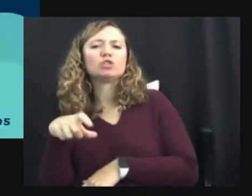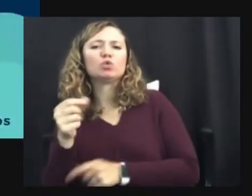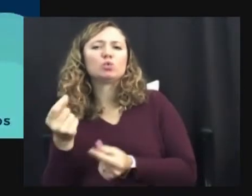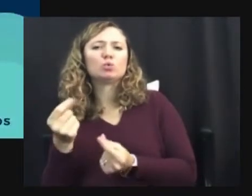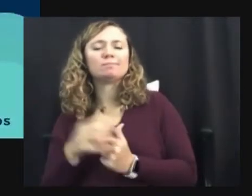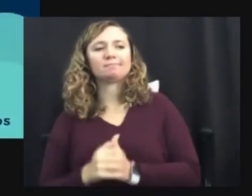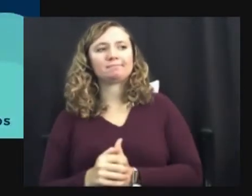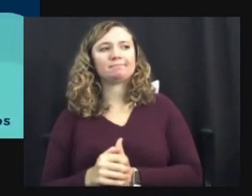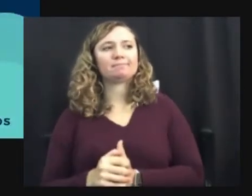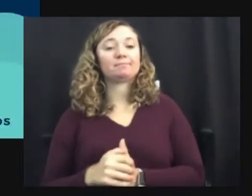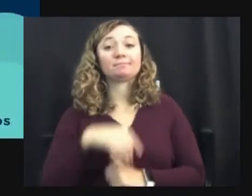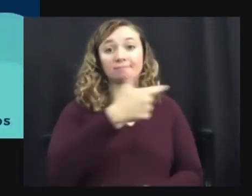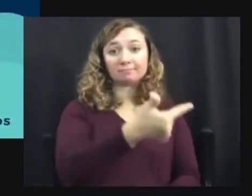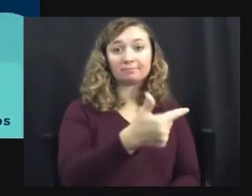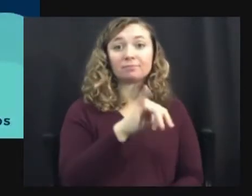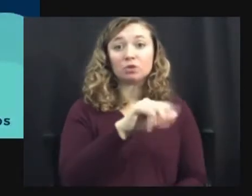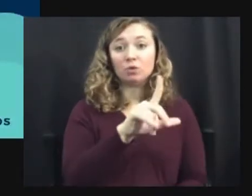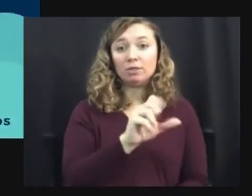Jules?